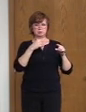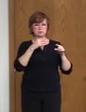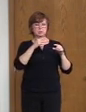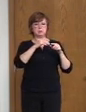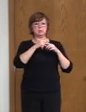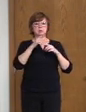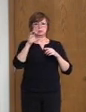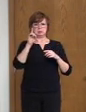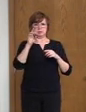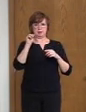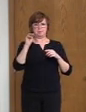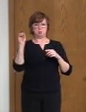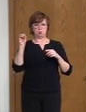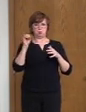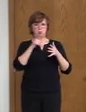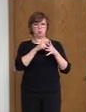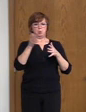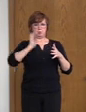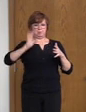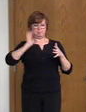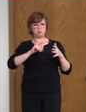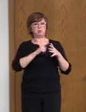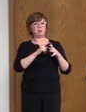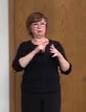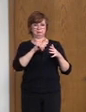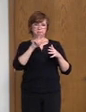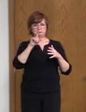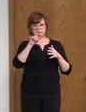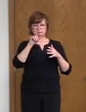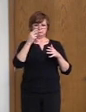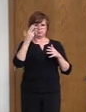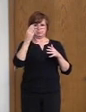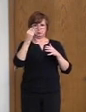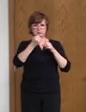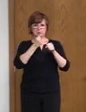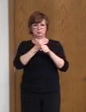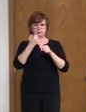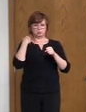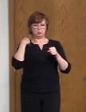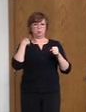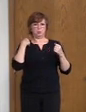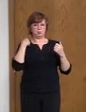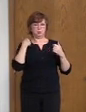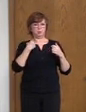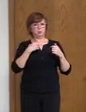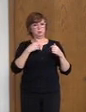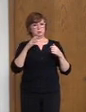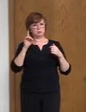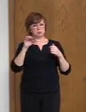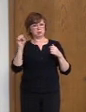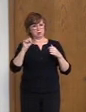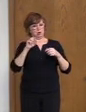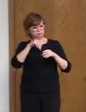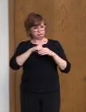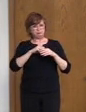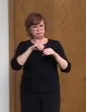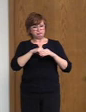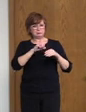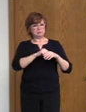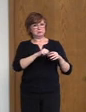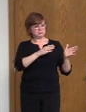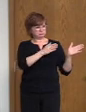Officer. So our health system has a very strong record when it comes to immunization. But this will be a bigger